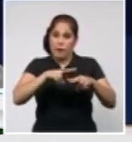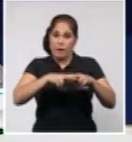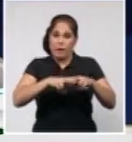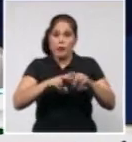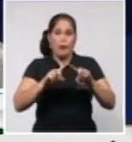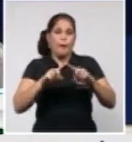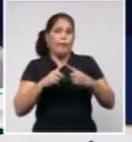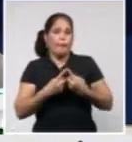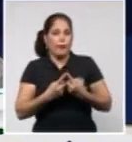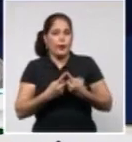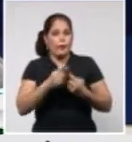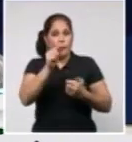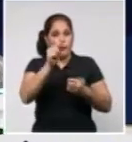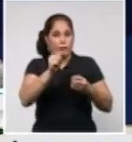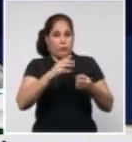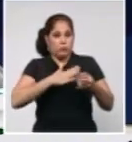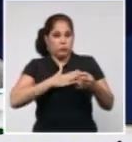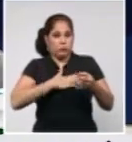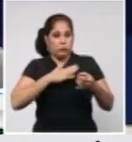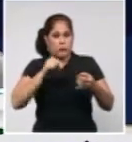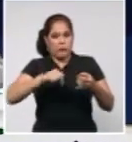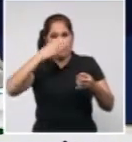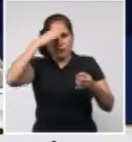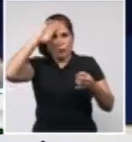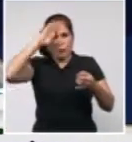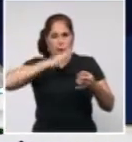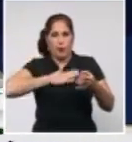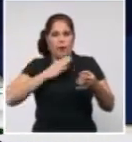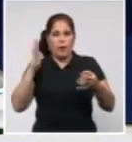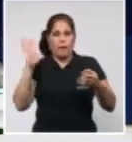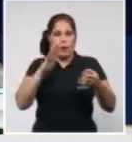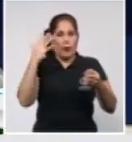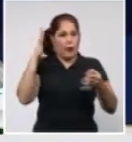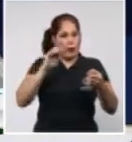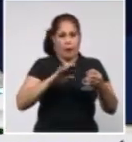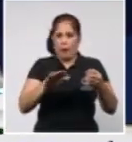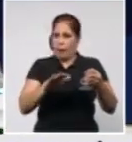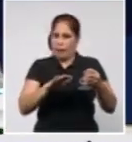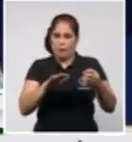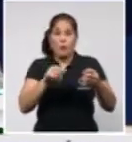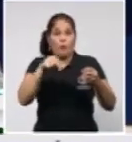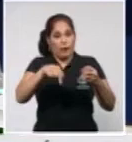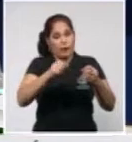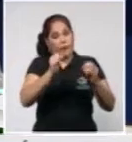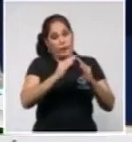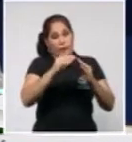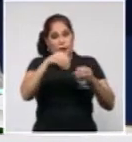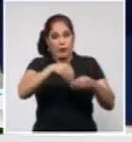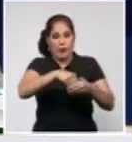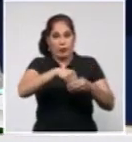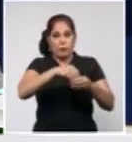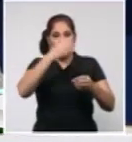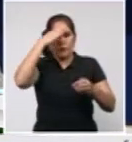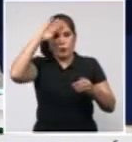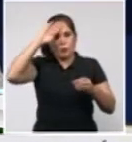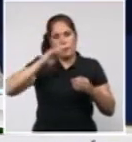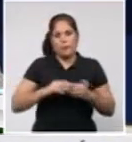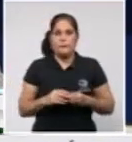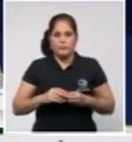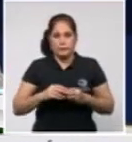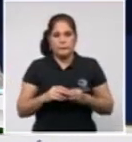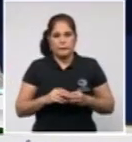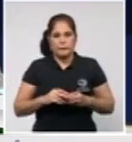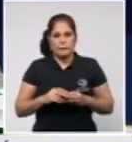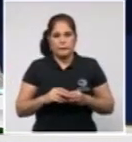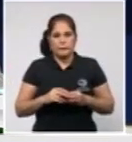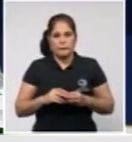66 positive cases yesterday are autochthonous and 1 is imported. This case